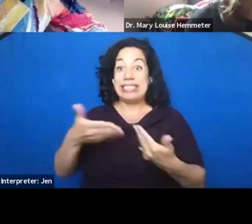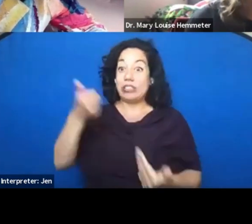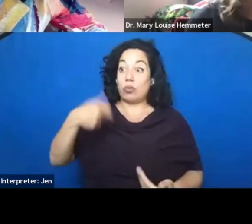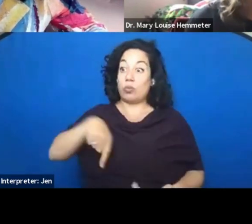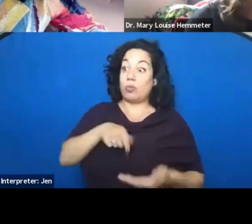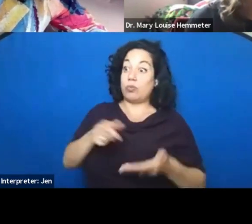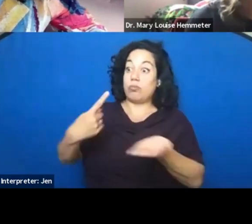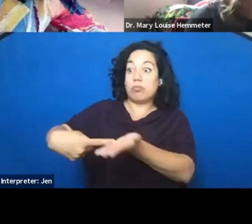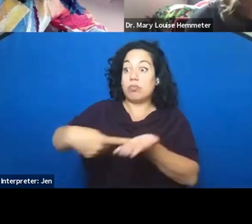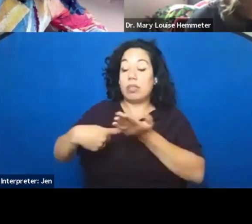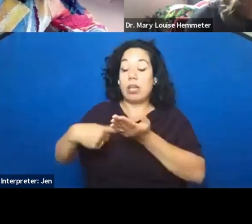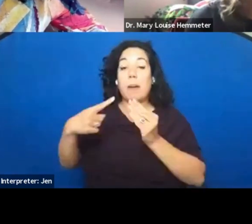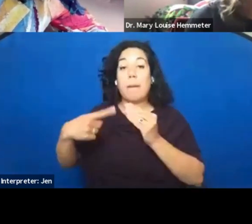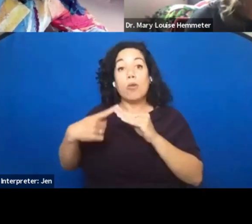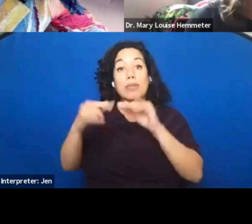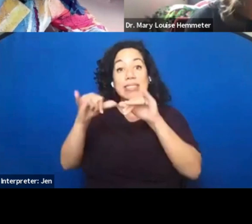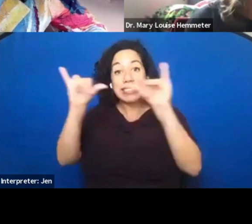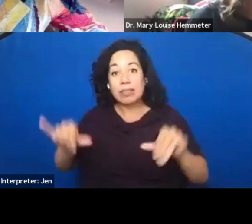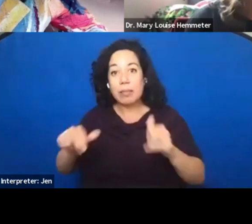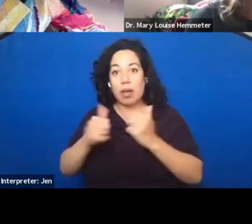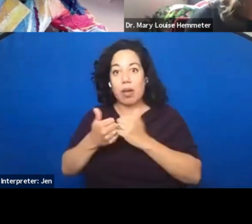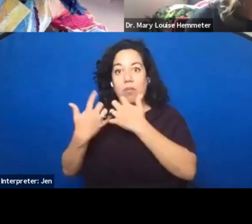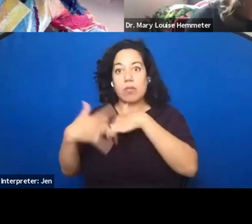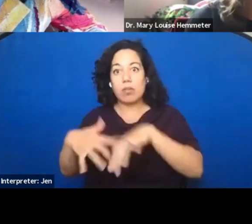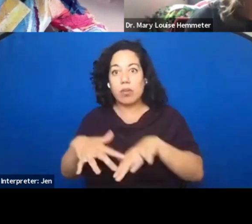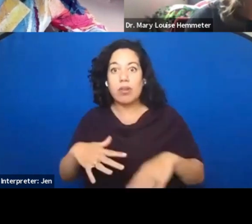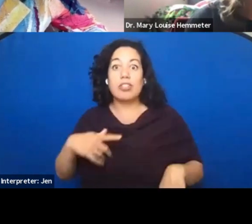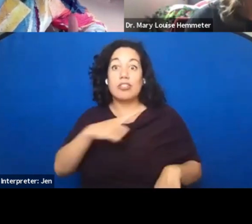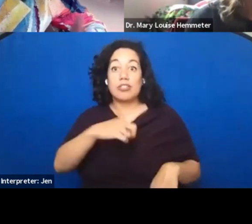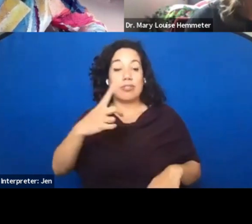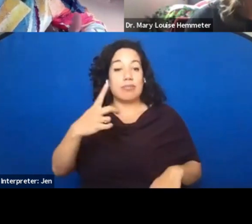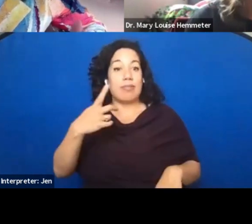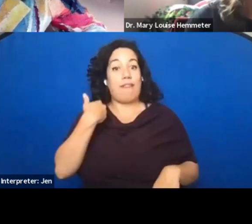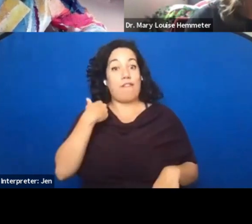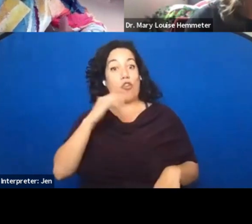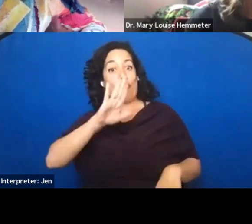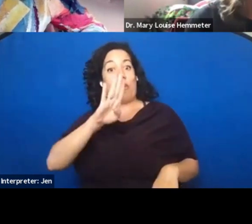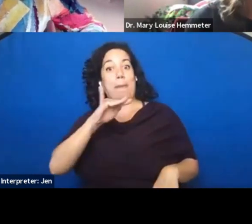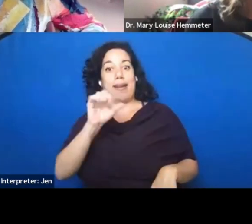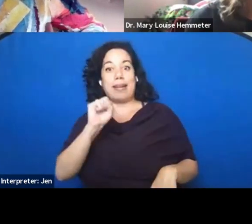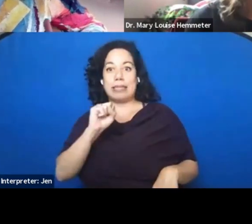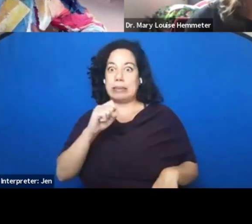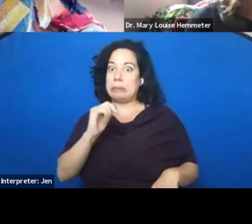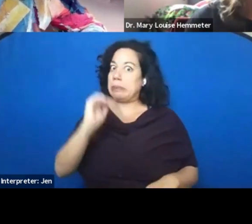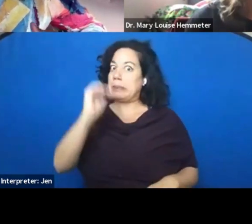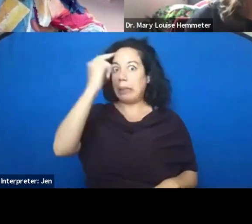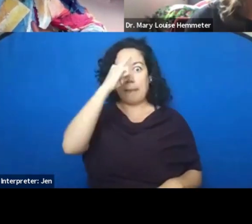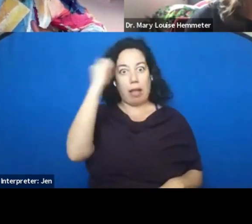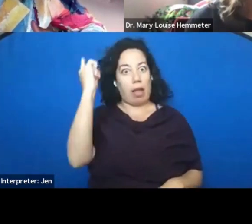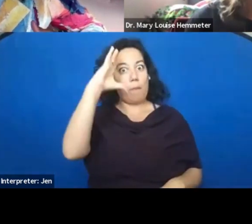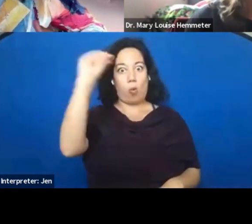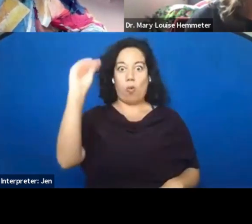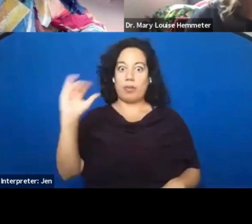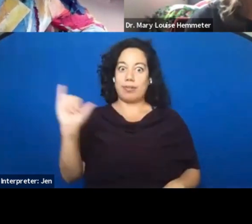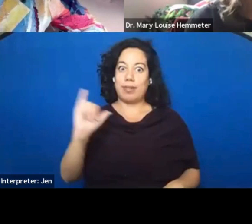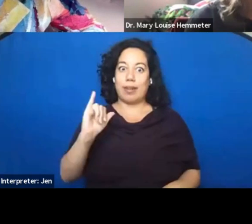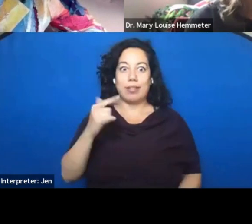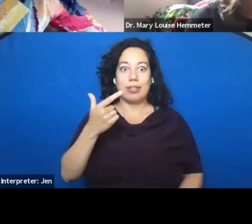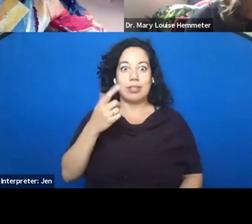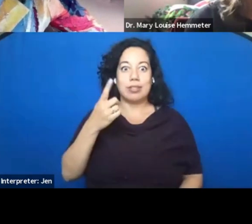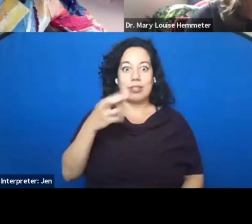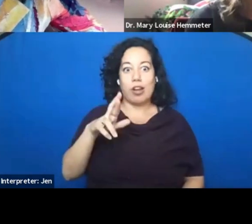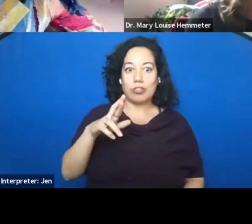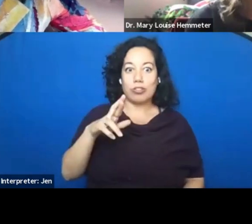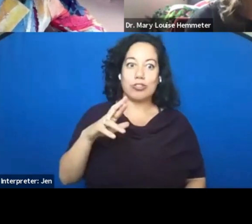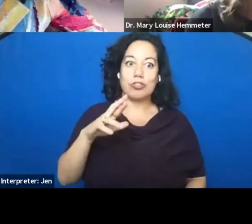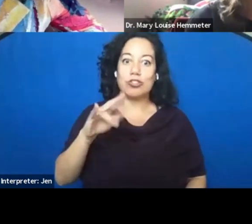how these systems work together through her bias. And we know that big Black boys, as Dr. Gilliam reminds us, are most